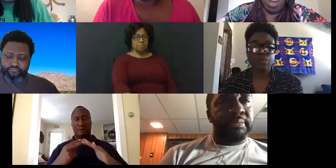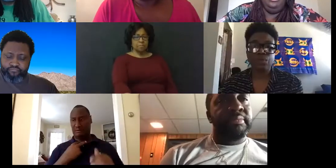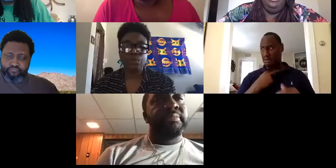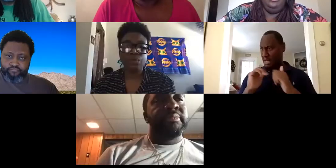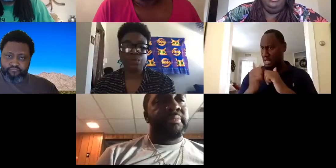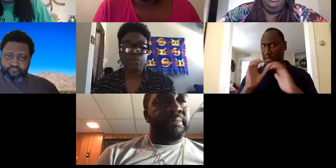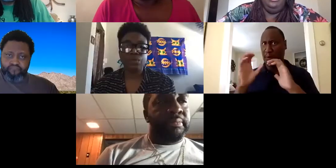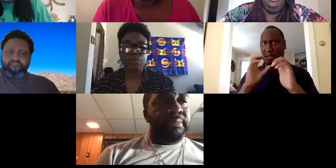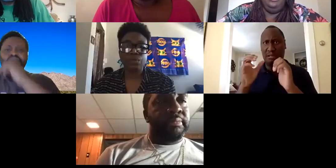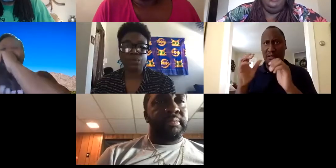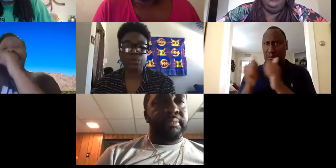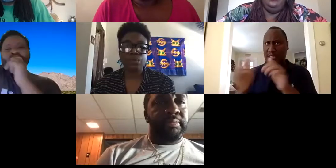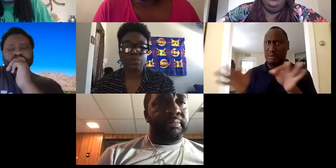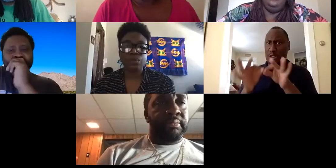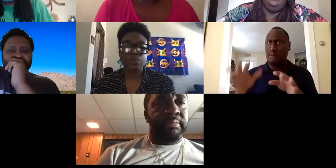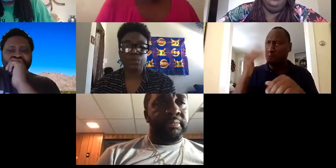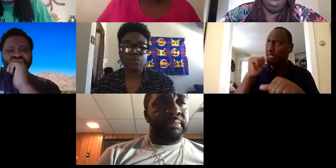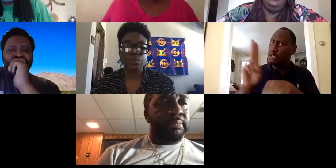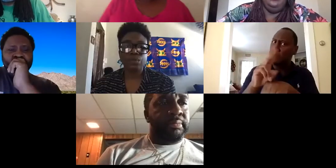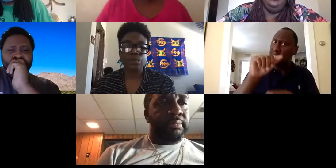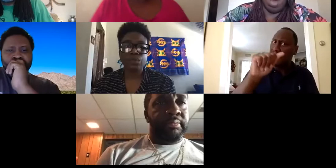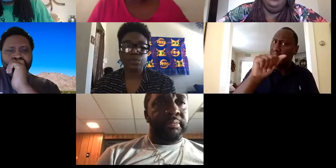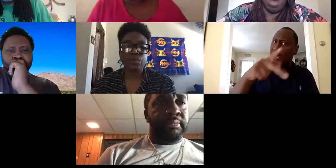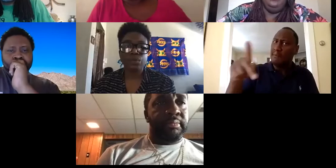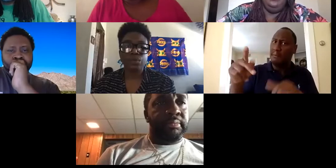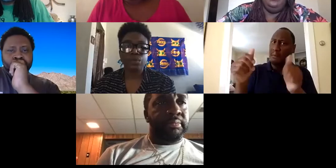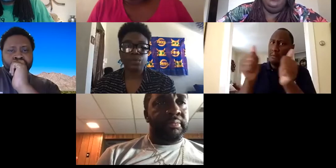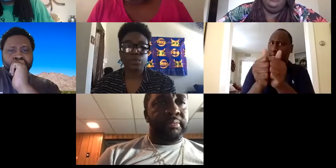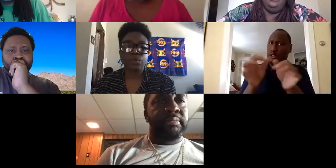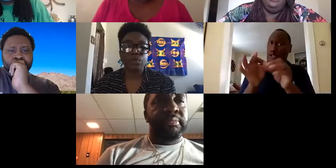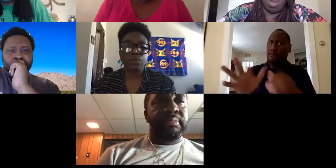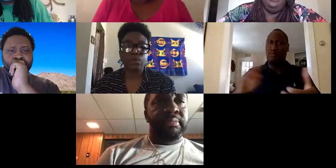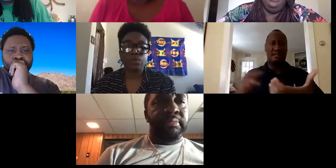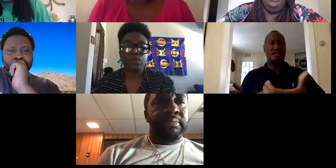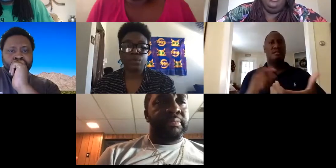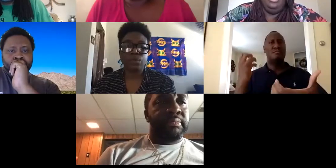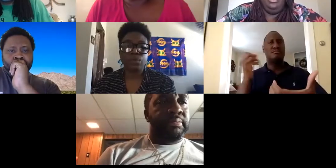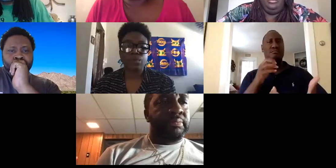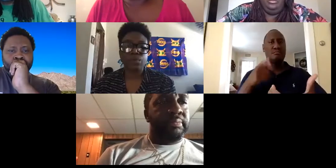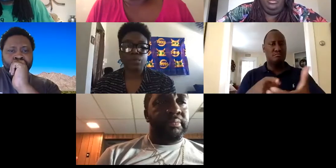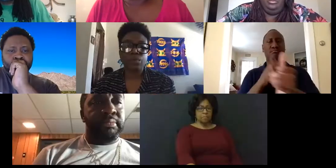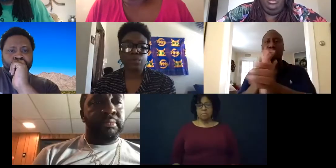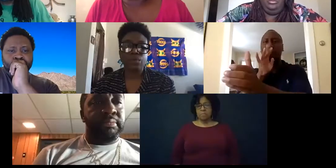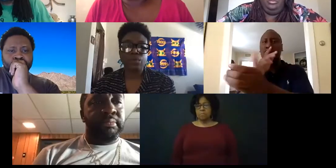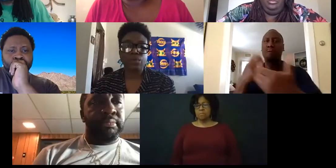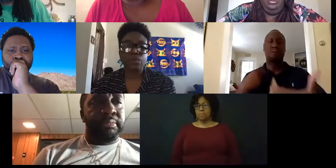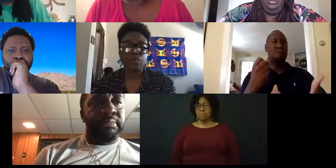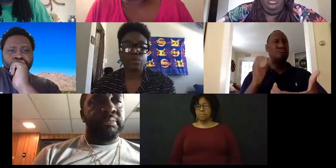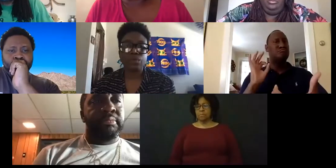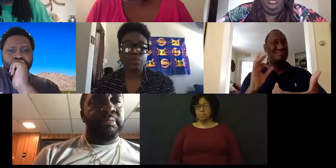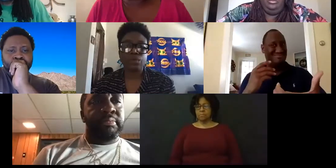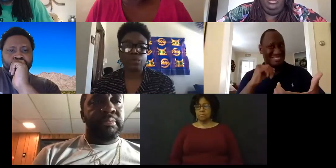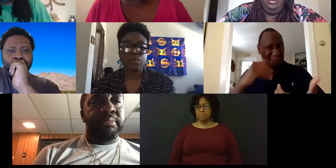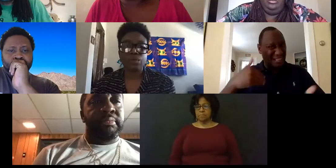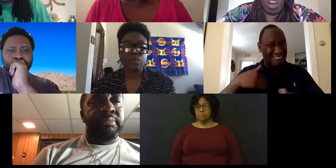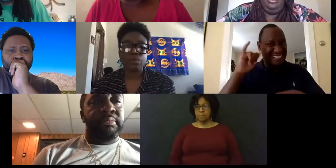However, in the deaf community, how do we get to communicate? You know, you need to use the apps. Now, the